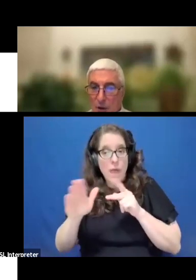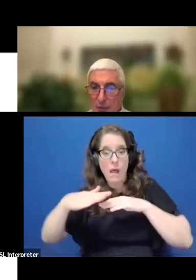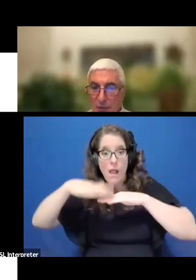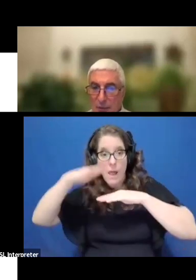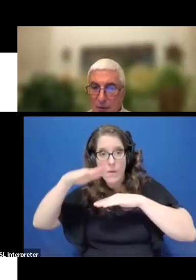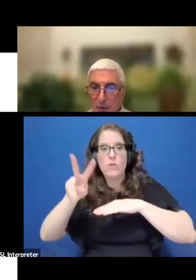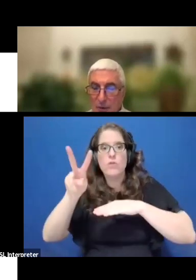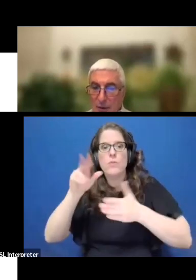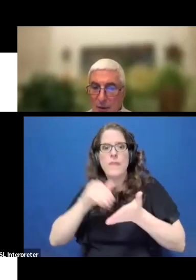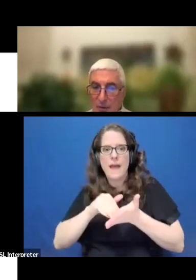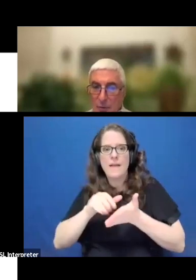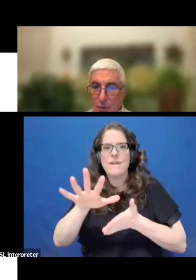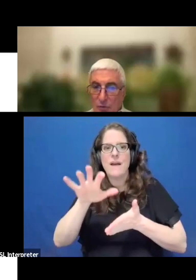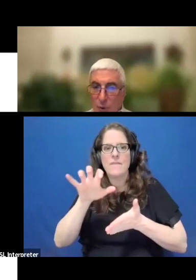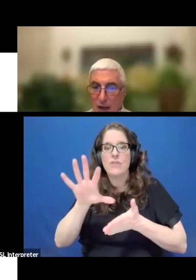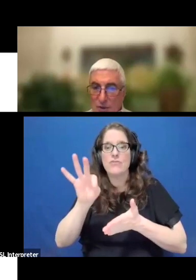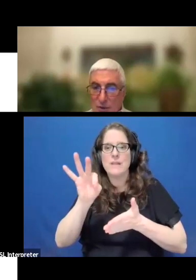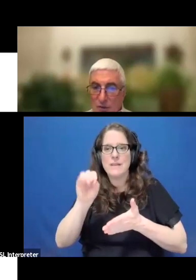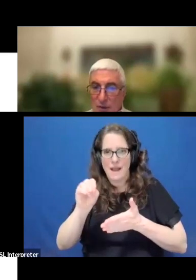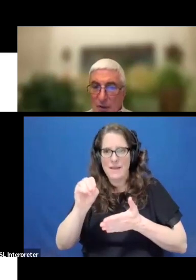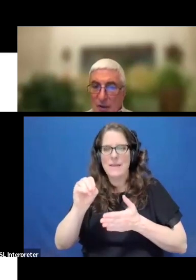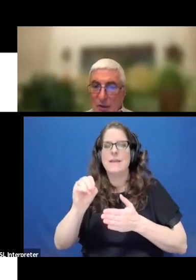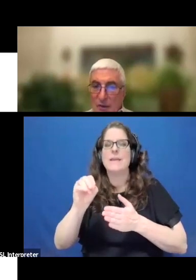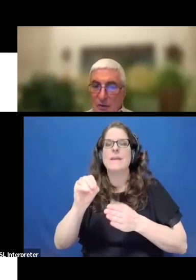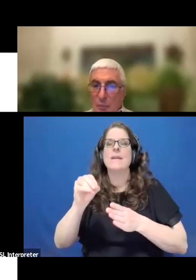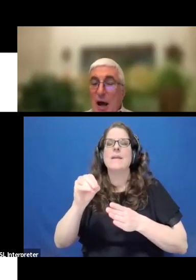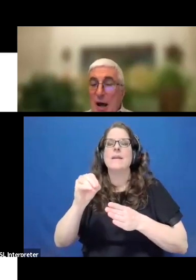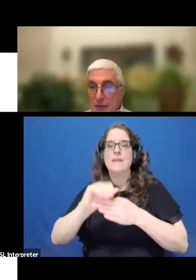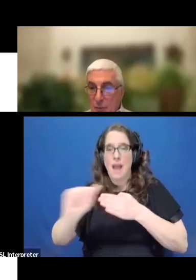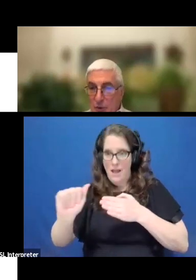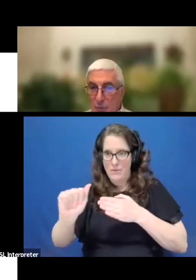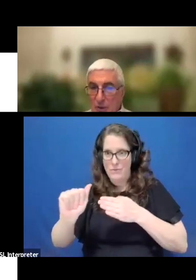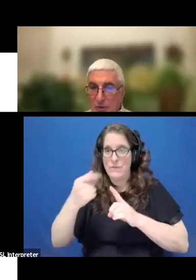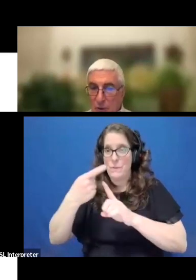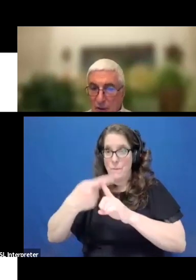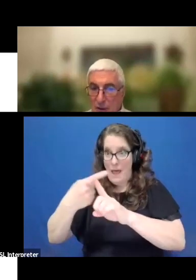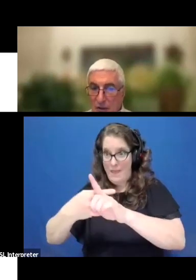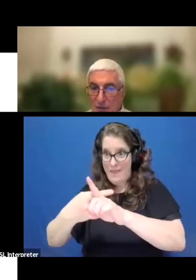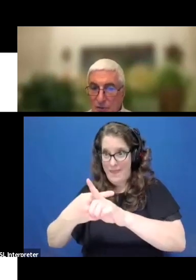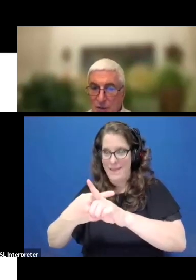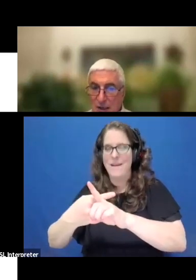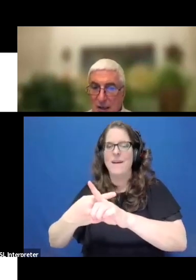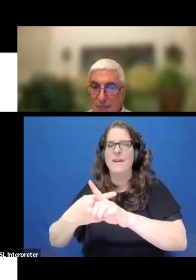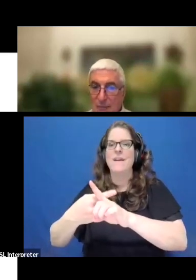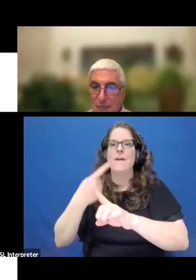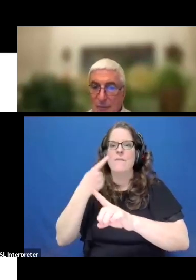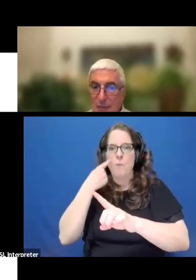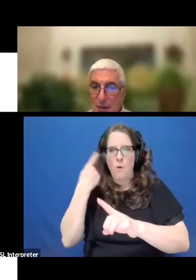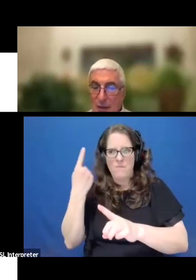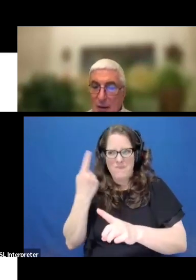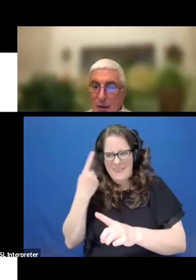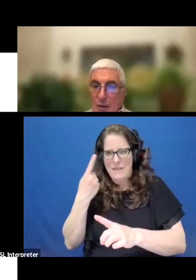$2,590 a month in gross wages to possibly be doing SGA.